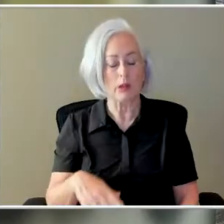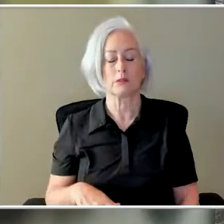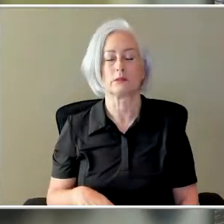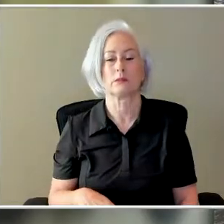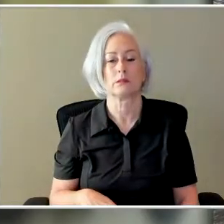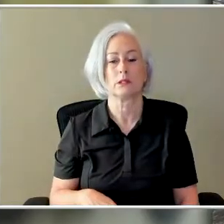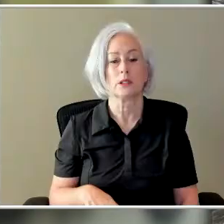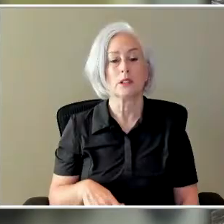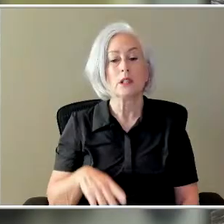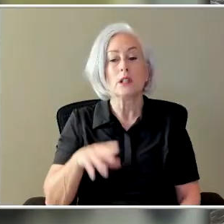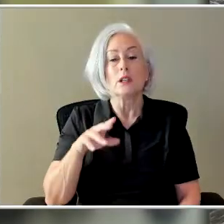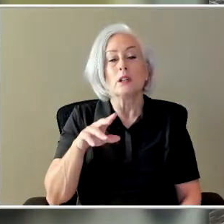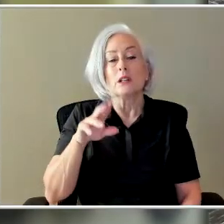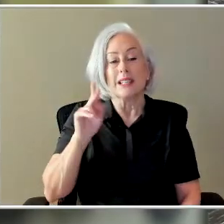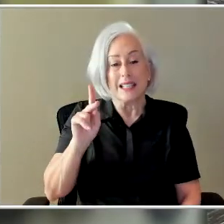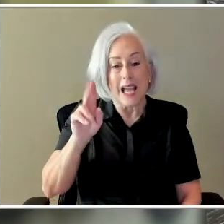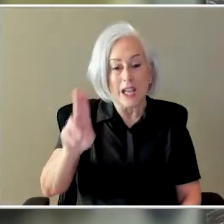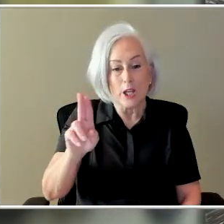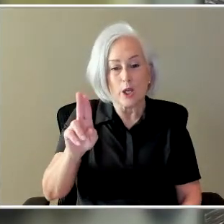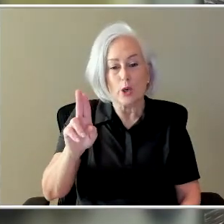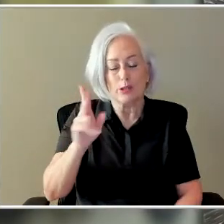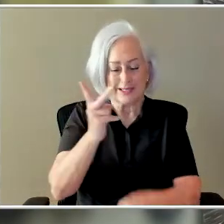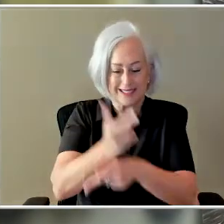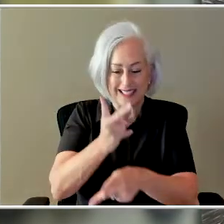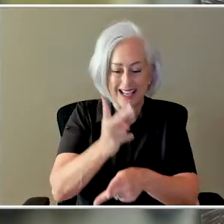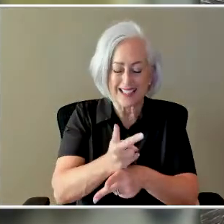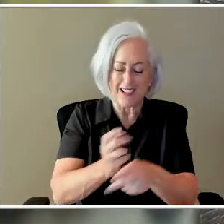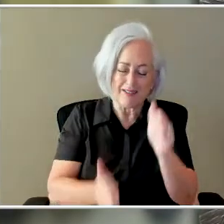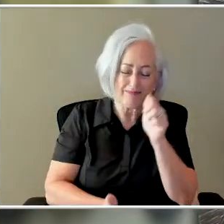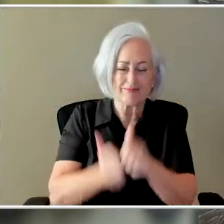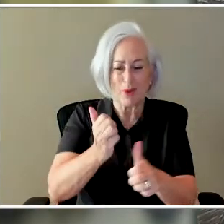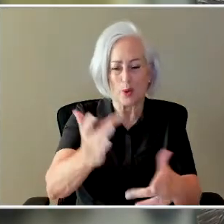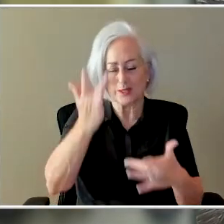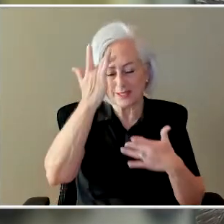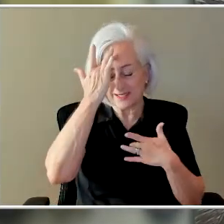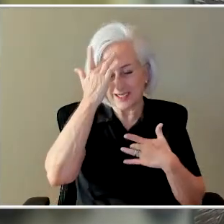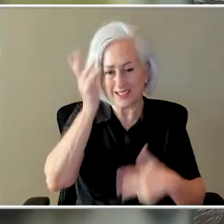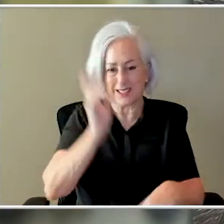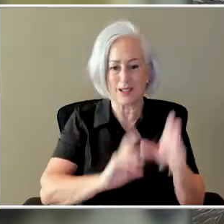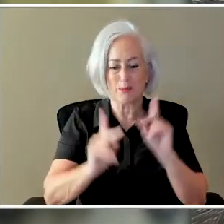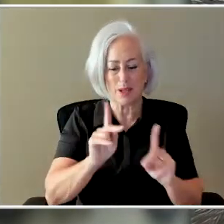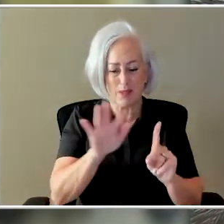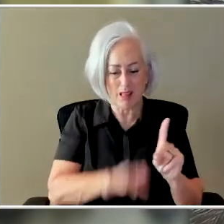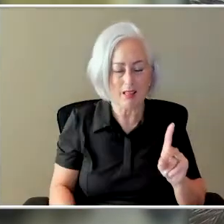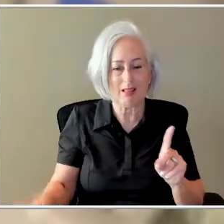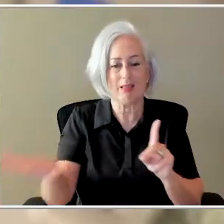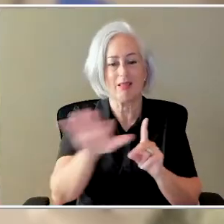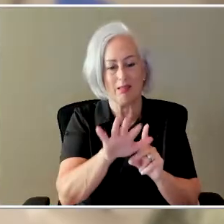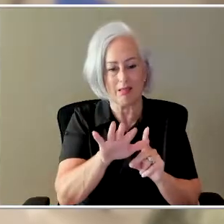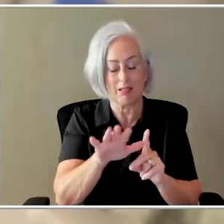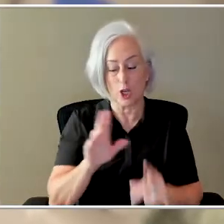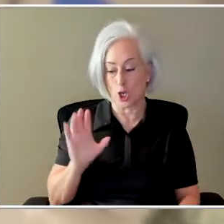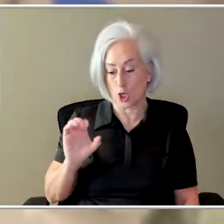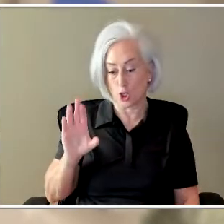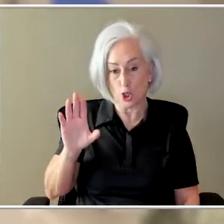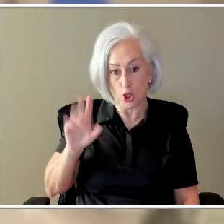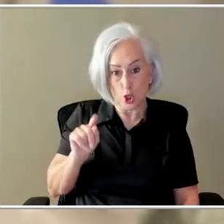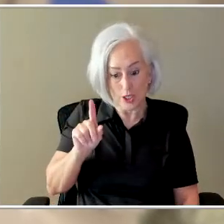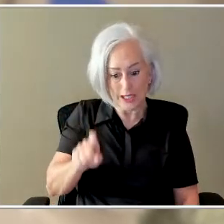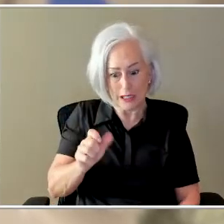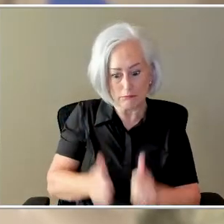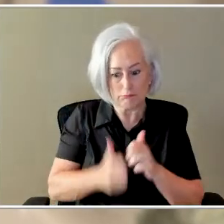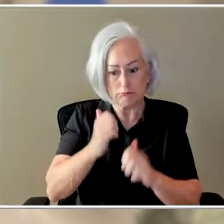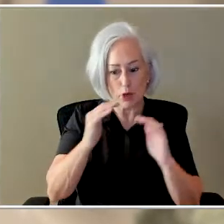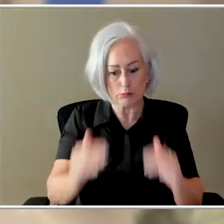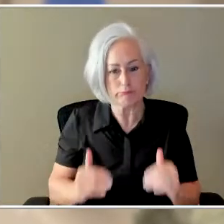the sickest of sick and the most complex cases. Kurt needed the highest level of care. By that time, on every